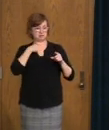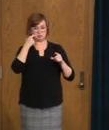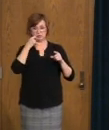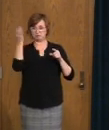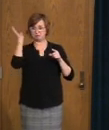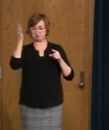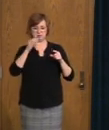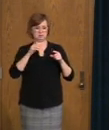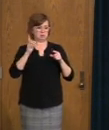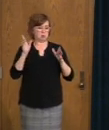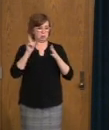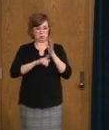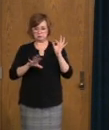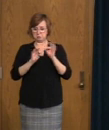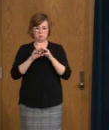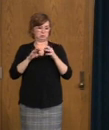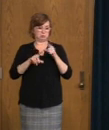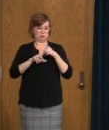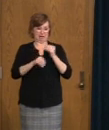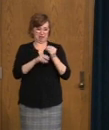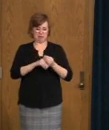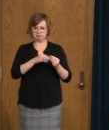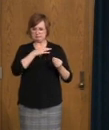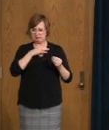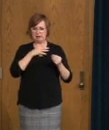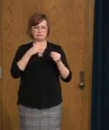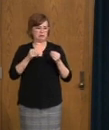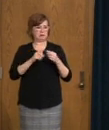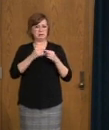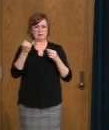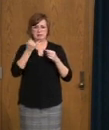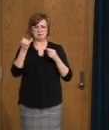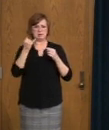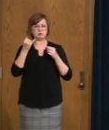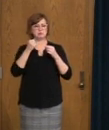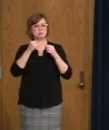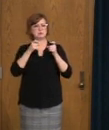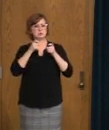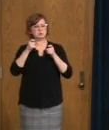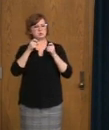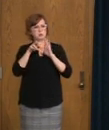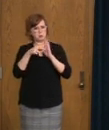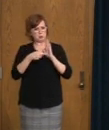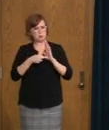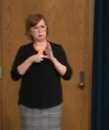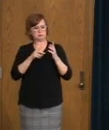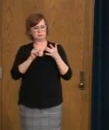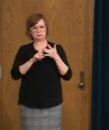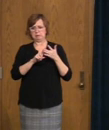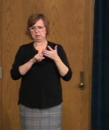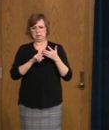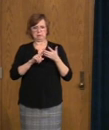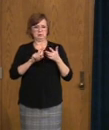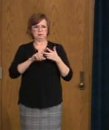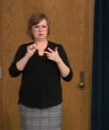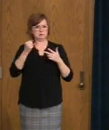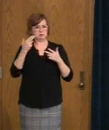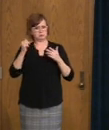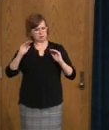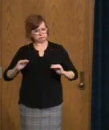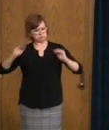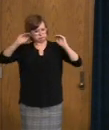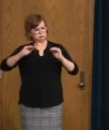place to support care at that. So that's infection control practices. Up to the SHA